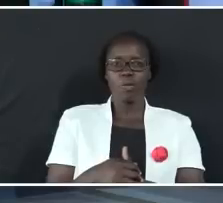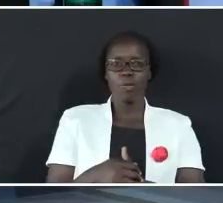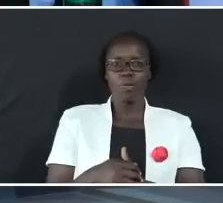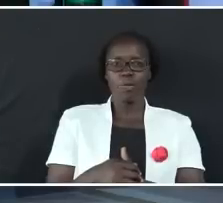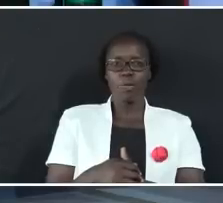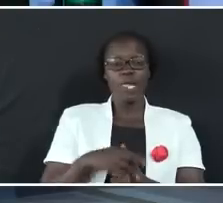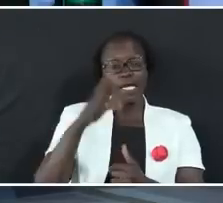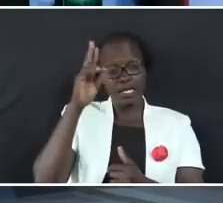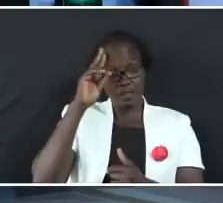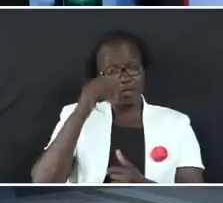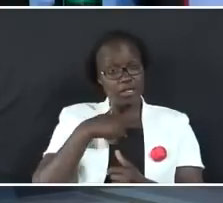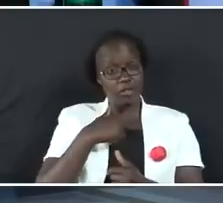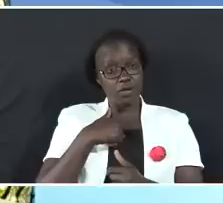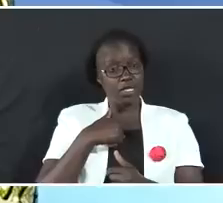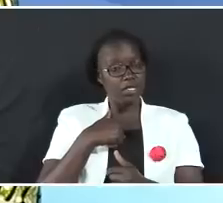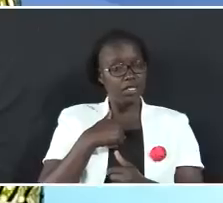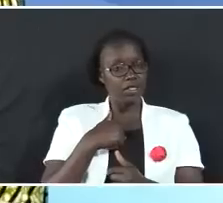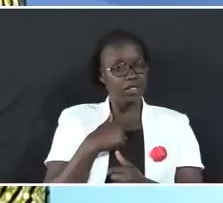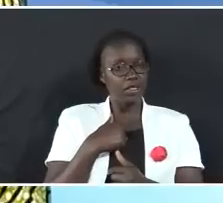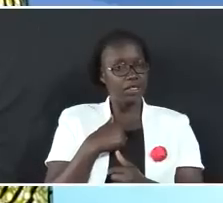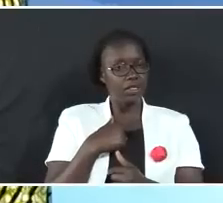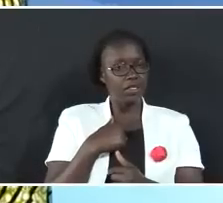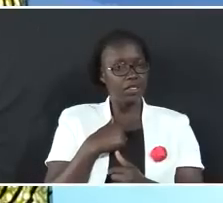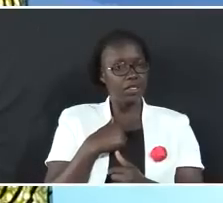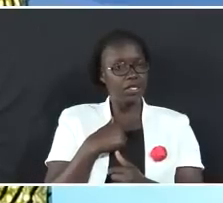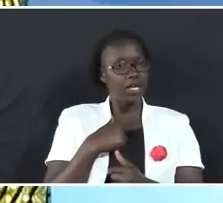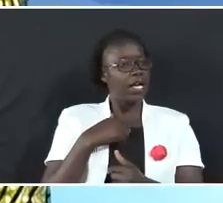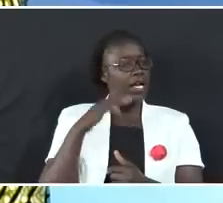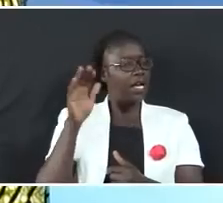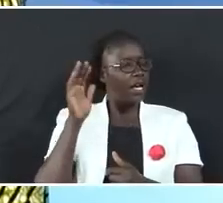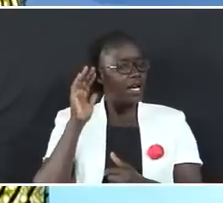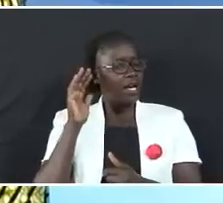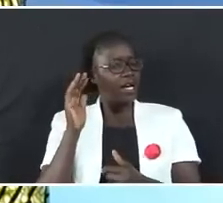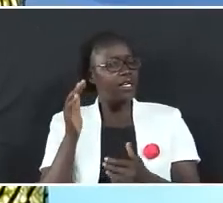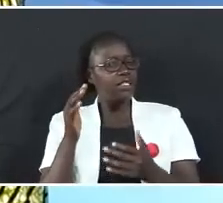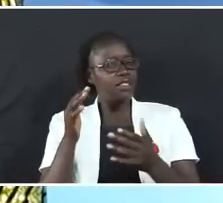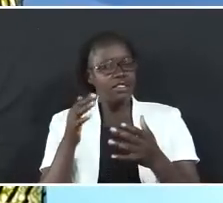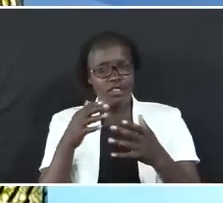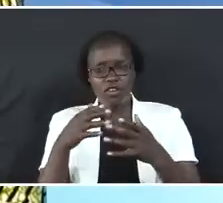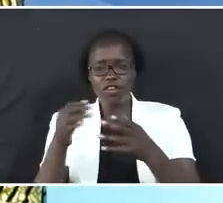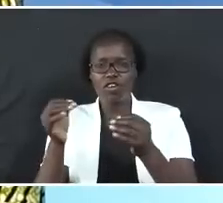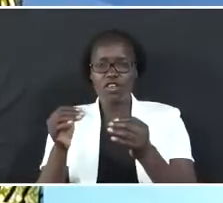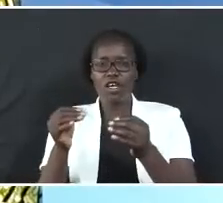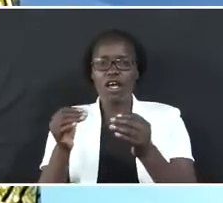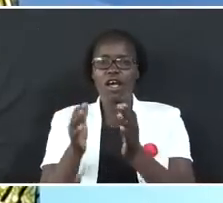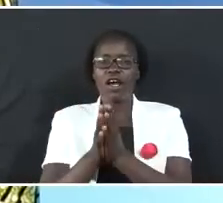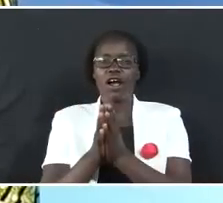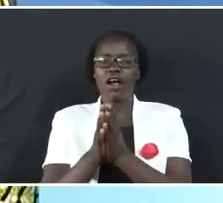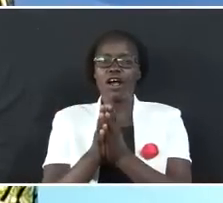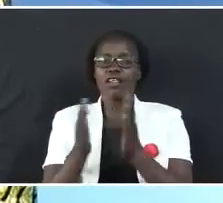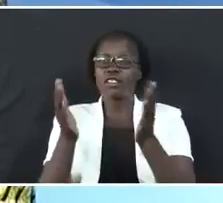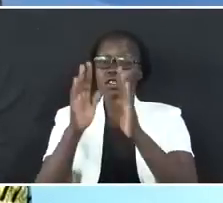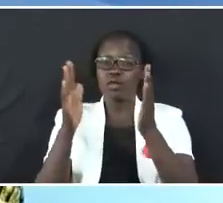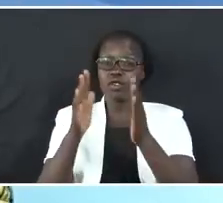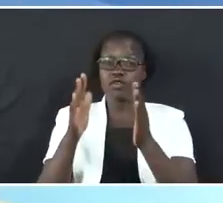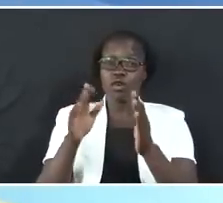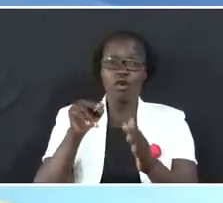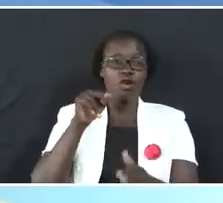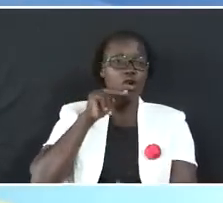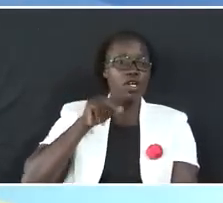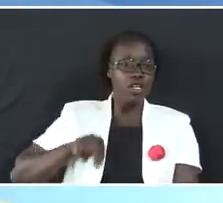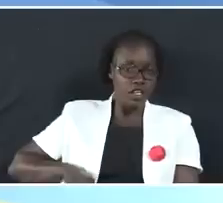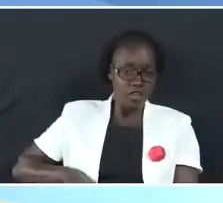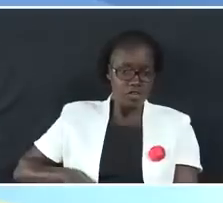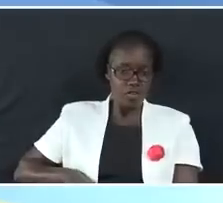This reminds me, I heard, attended a function for my nephew who